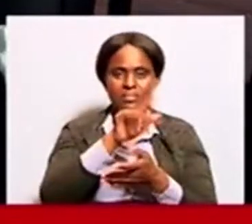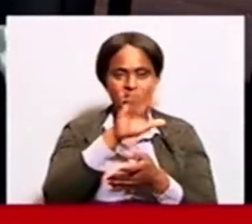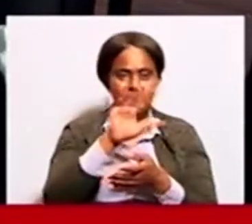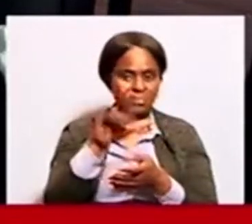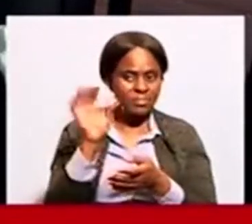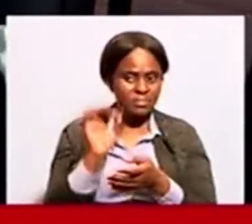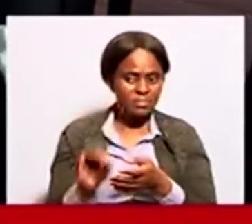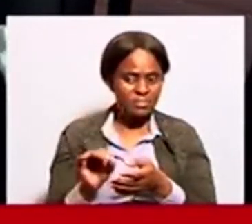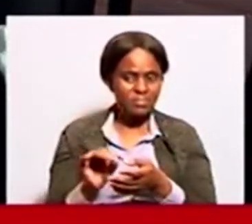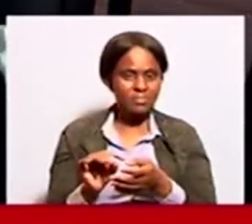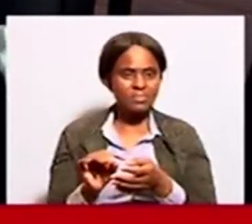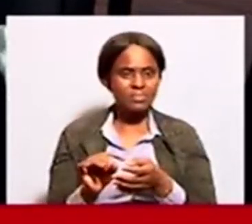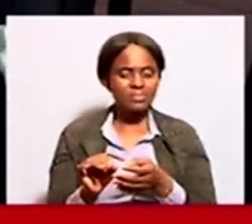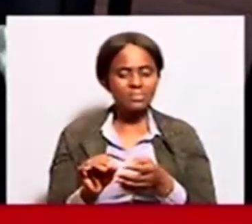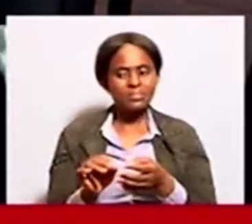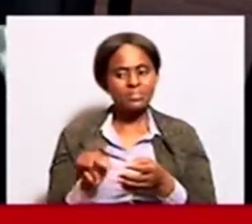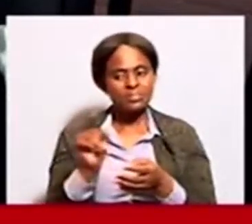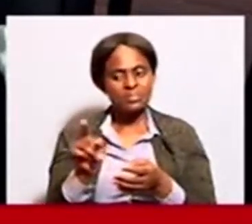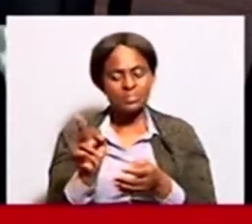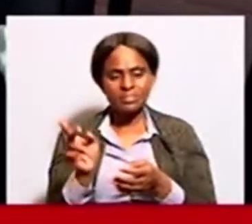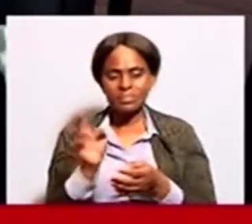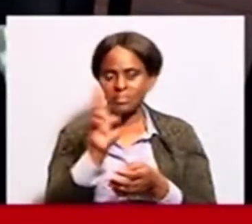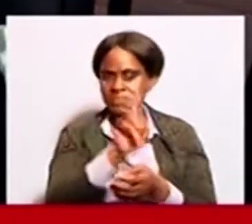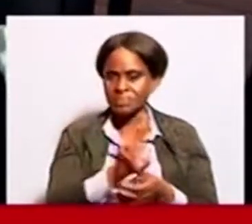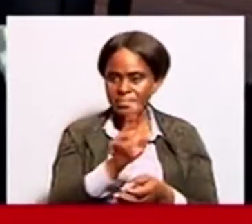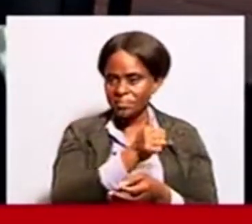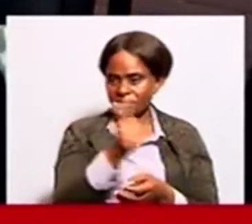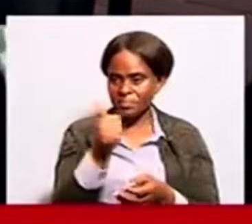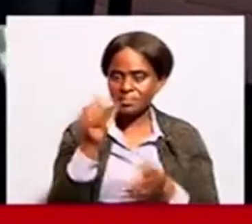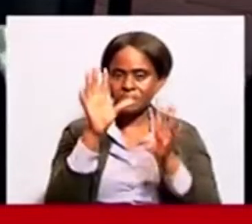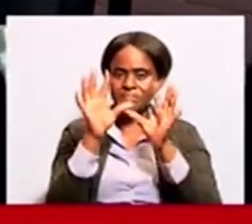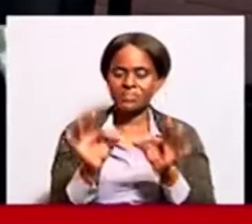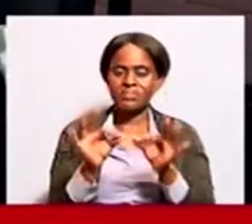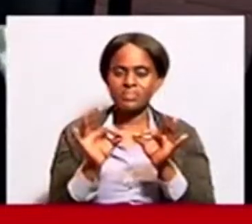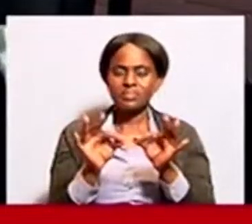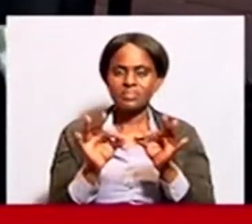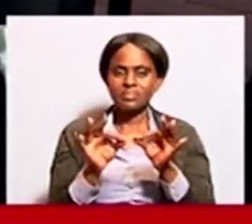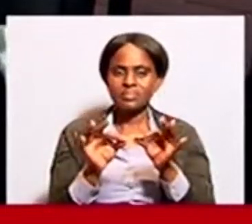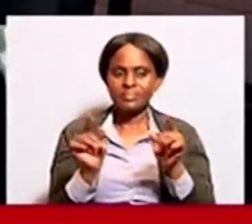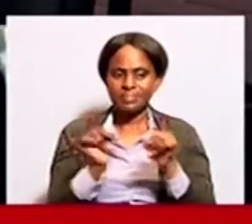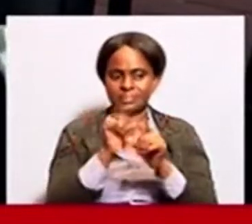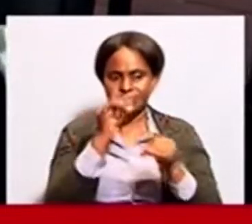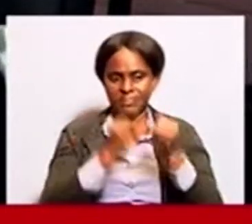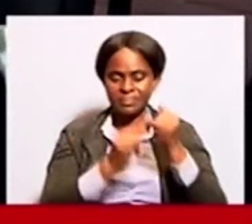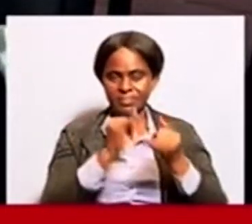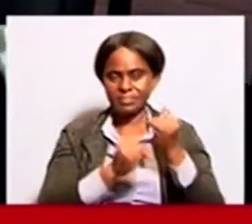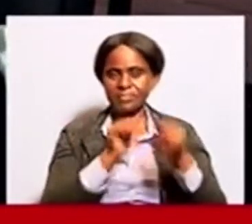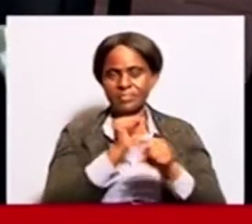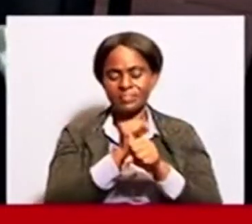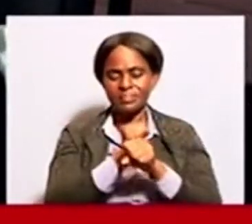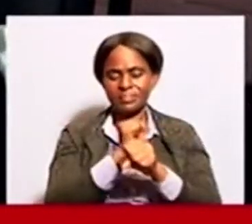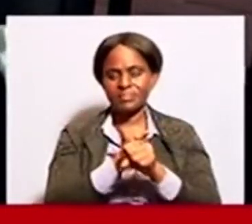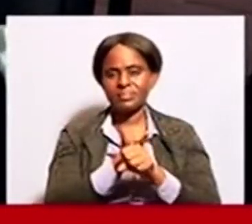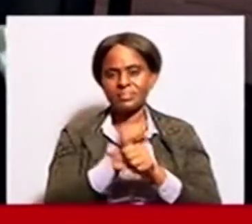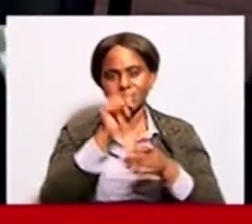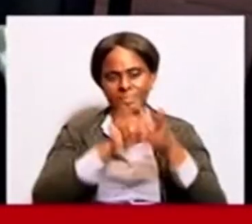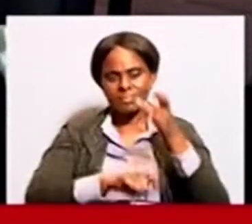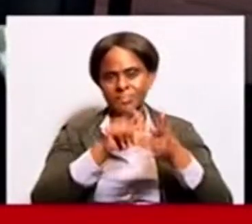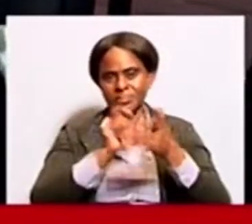55%, and then you went to use the first account to complete the works. At what